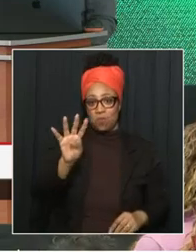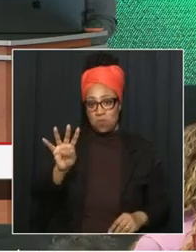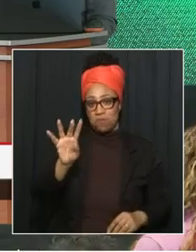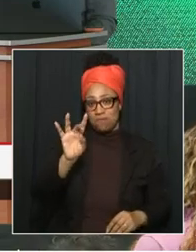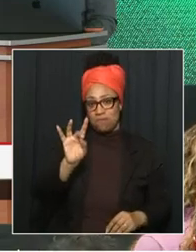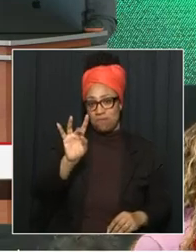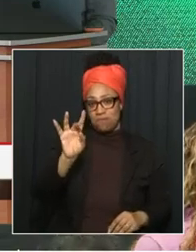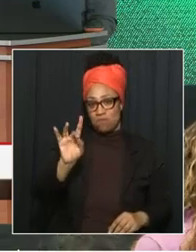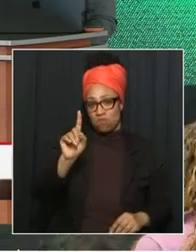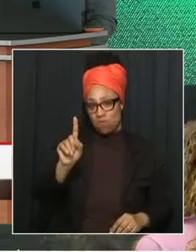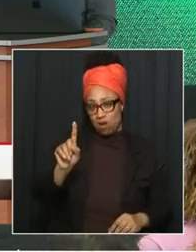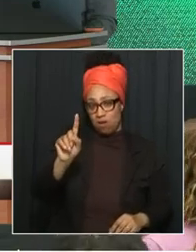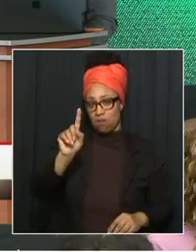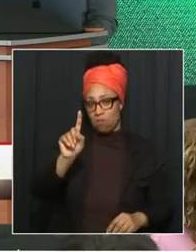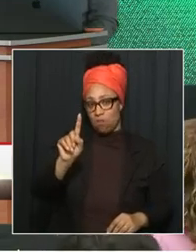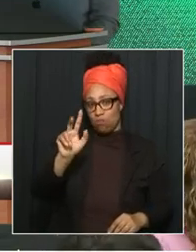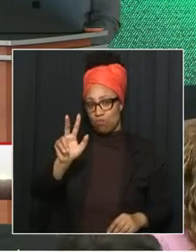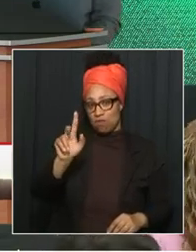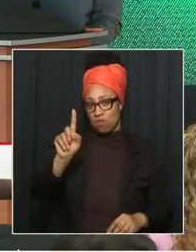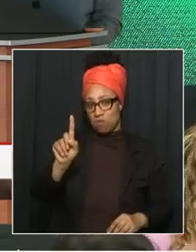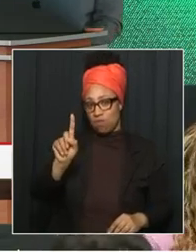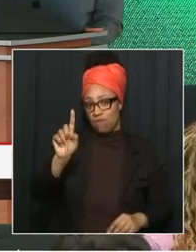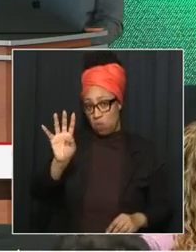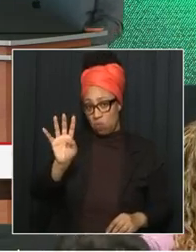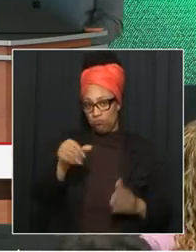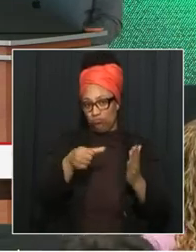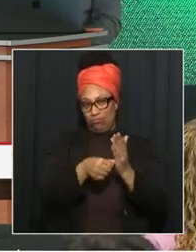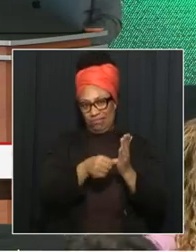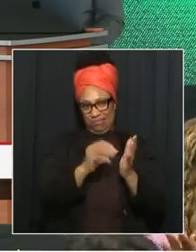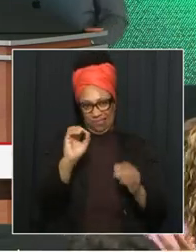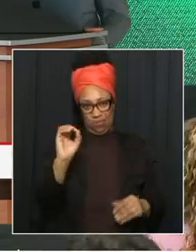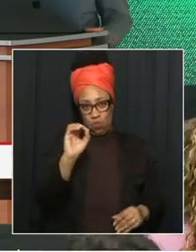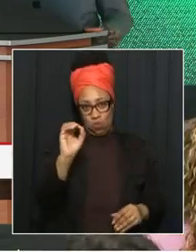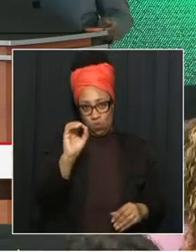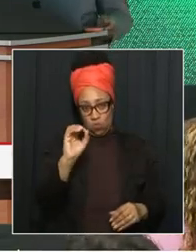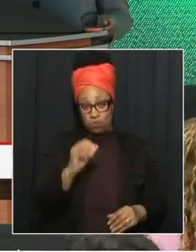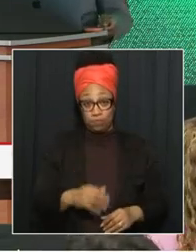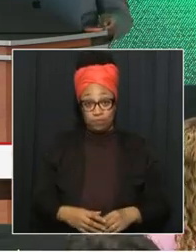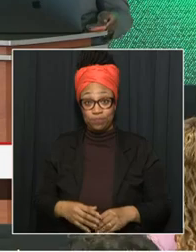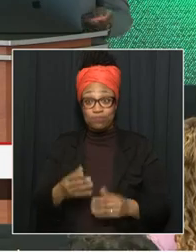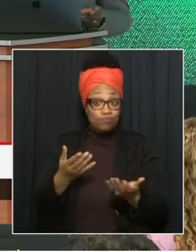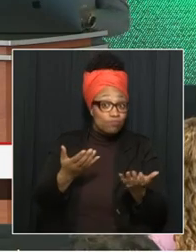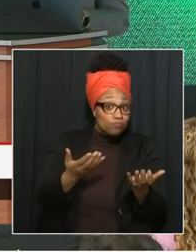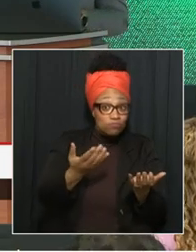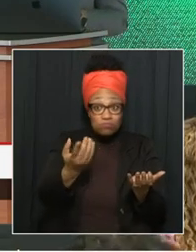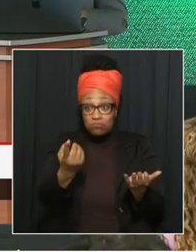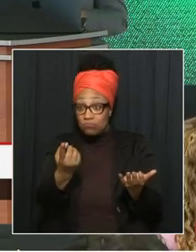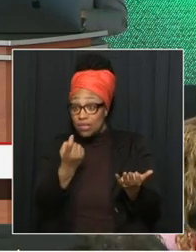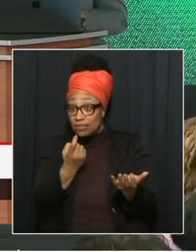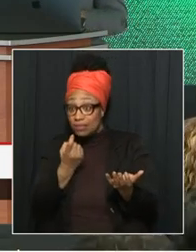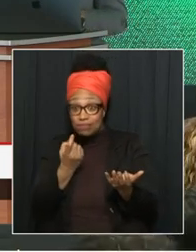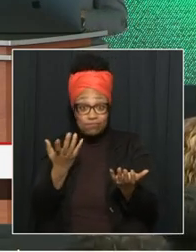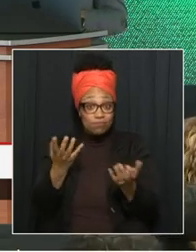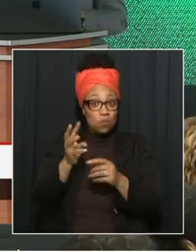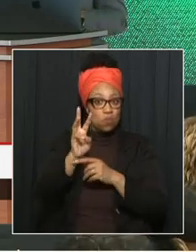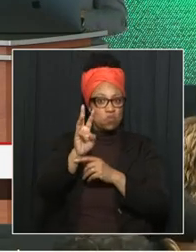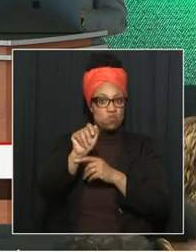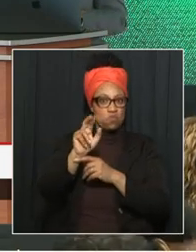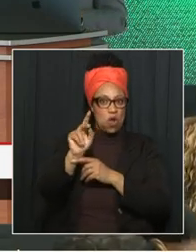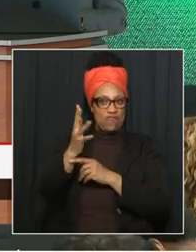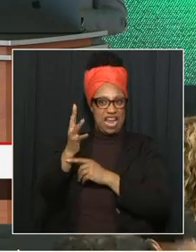you. Okay, thank you everyone for this meeting. Thank you, Mayor, for all of the senior programs that you have